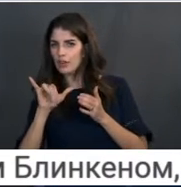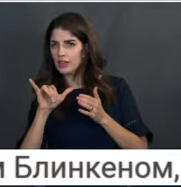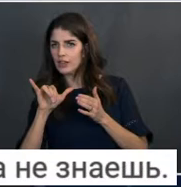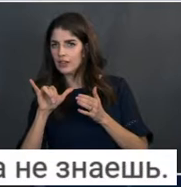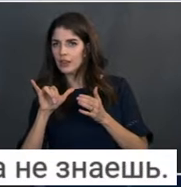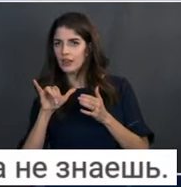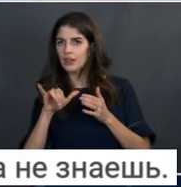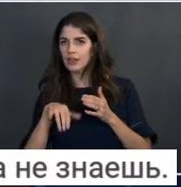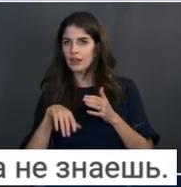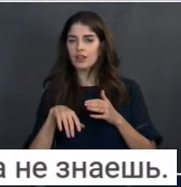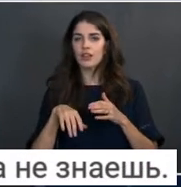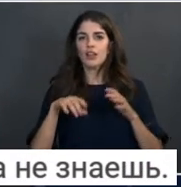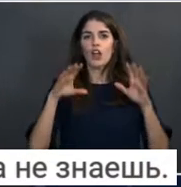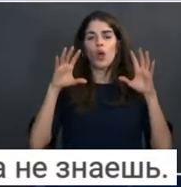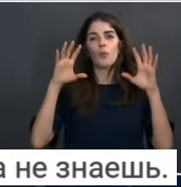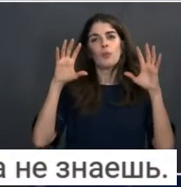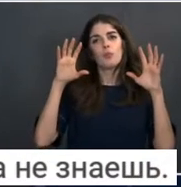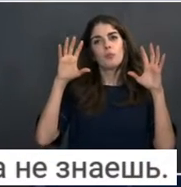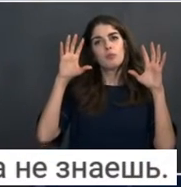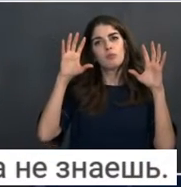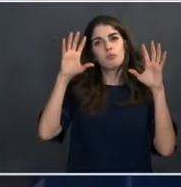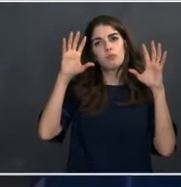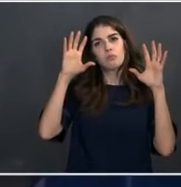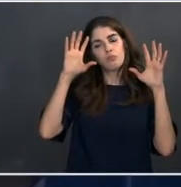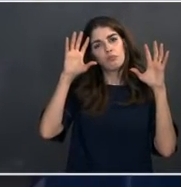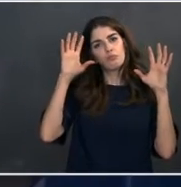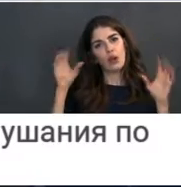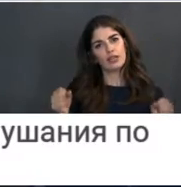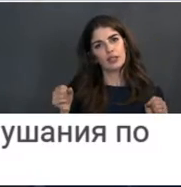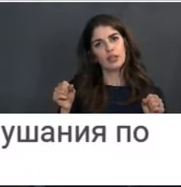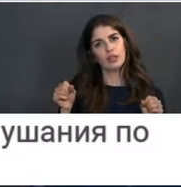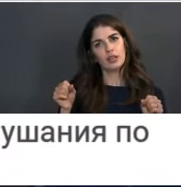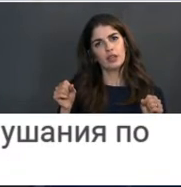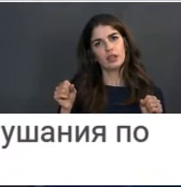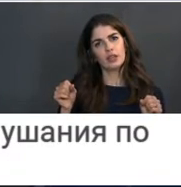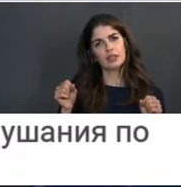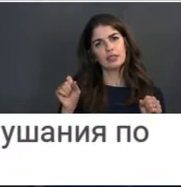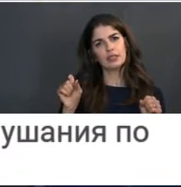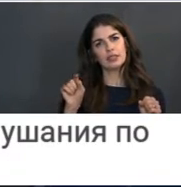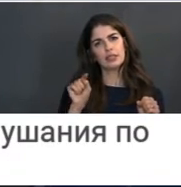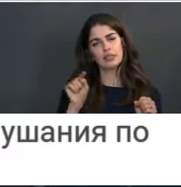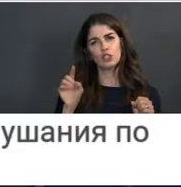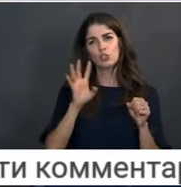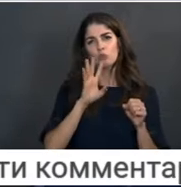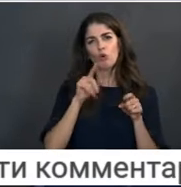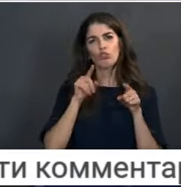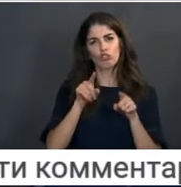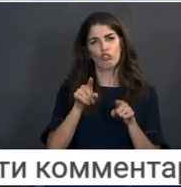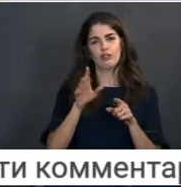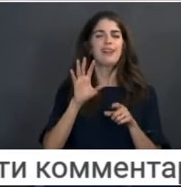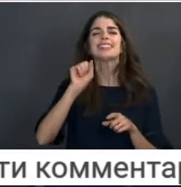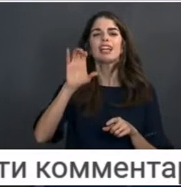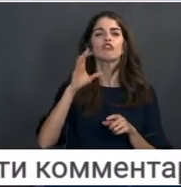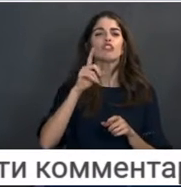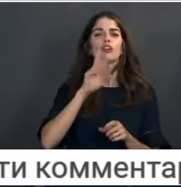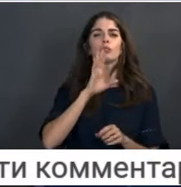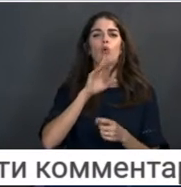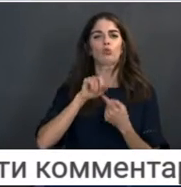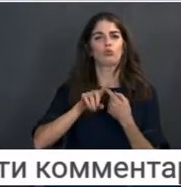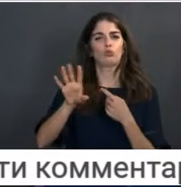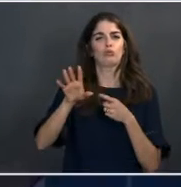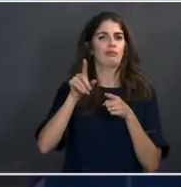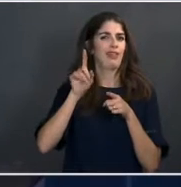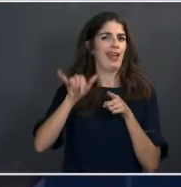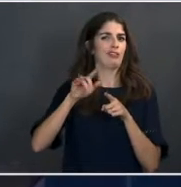called him President Blinken, I'm giving him a bit of a promotion, never know. He spoke about that during his confirmation hearing, so I would certainly point you to those